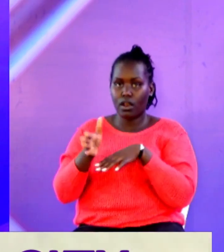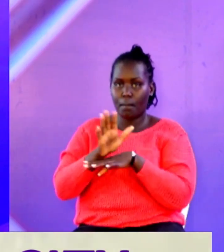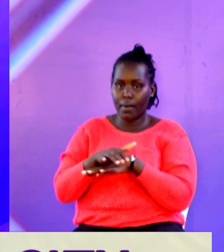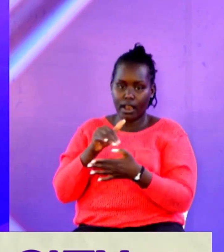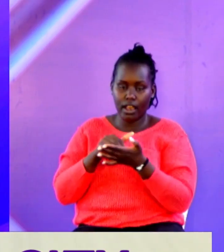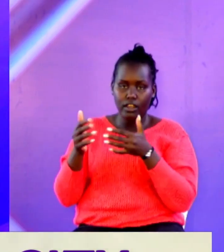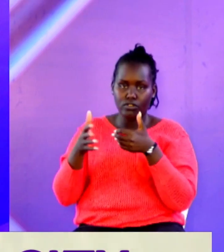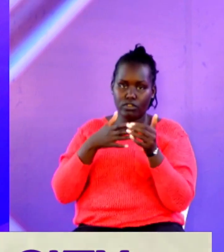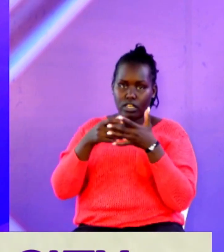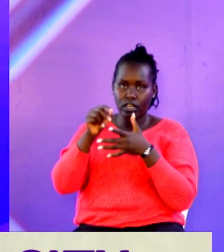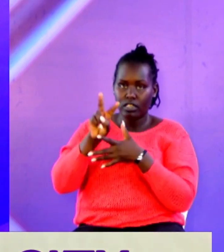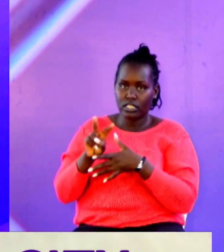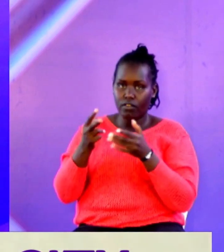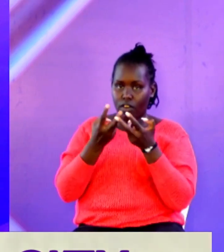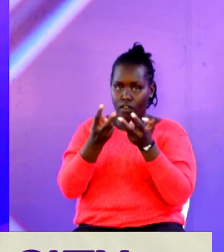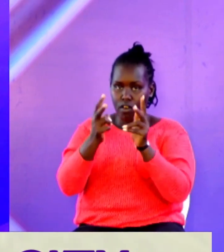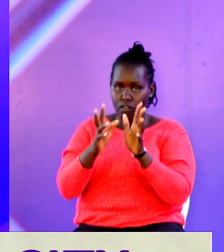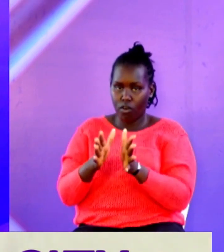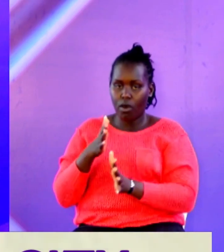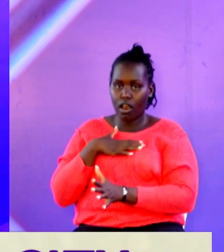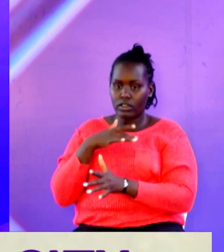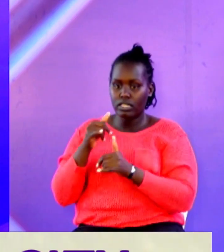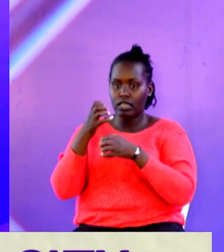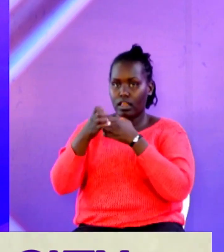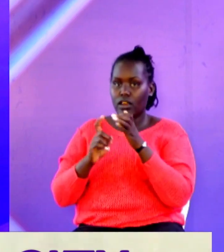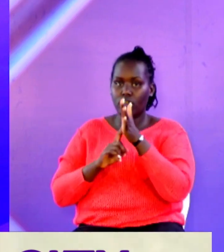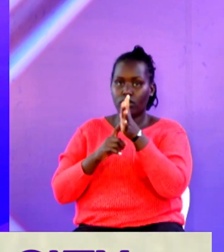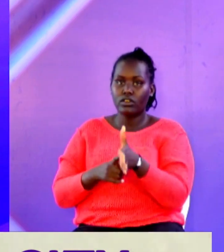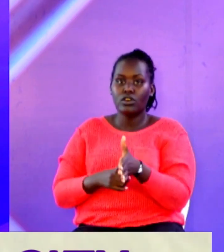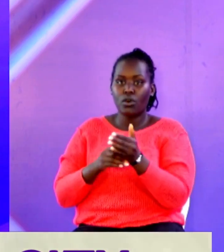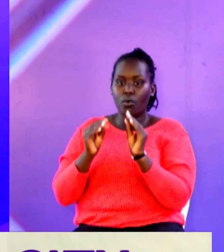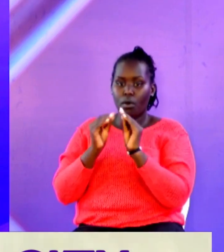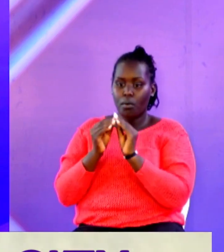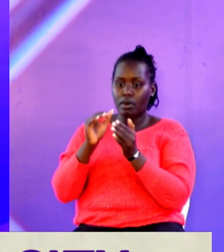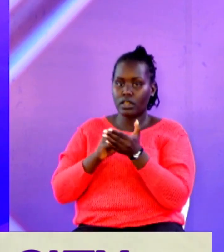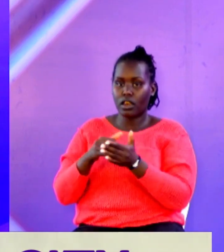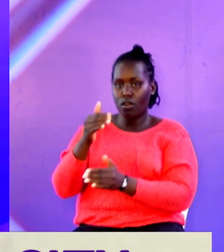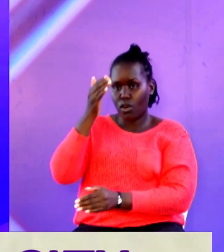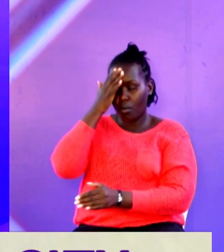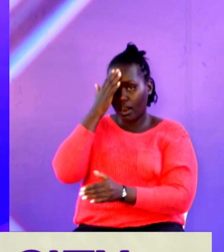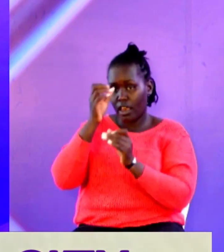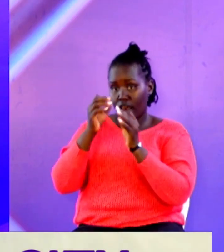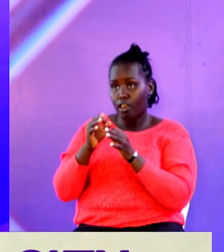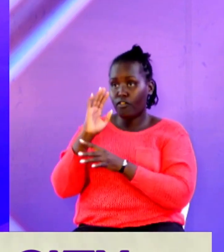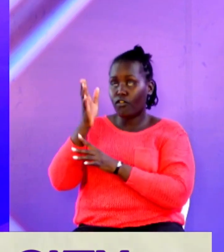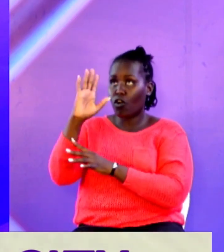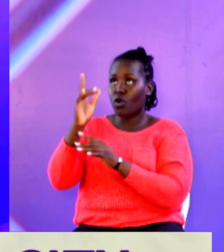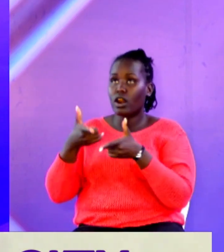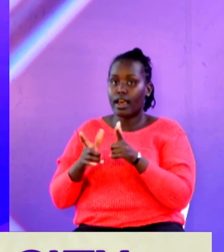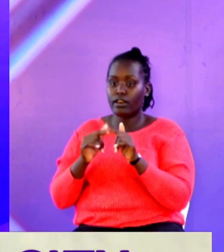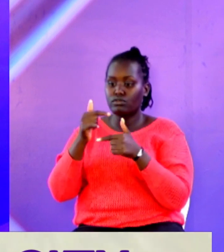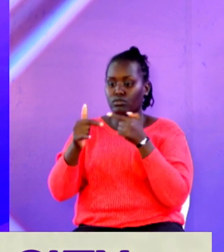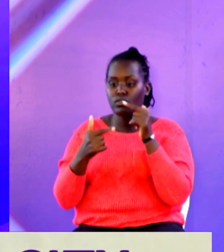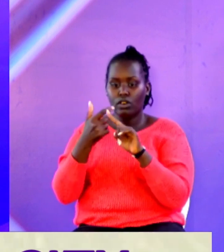to Science TV. Our viewer, this is the end of the show. We'll meet again on Monday, God willing, to